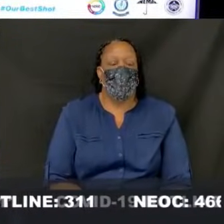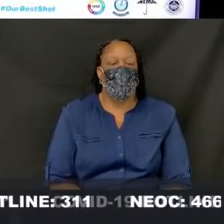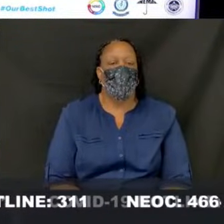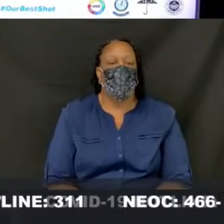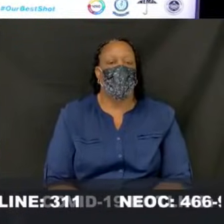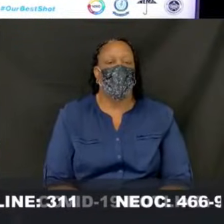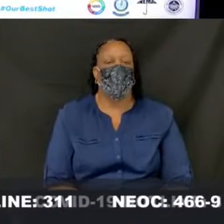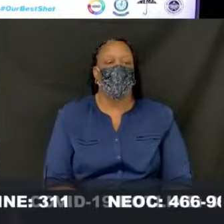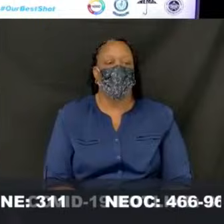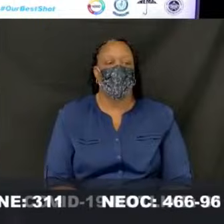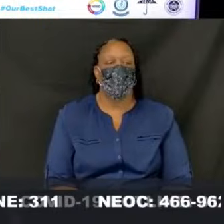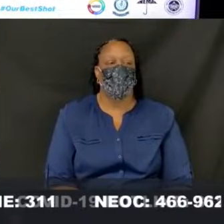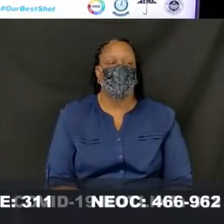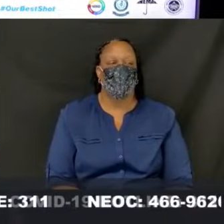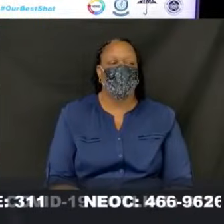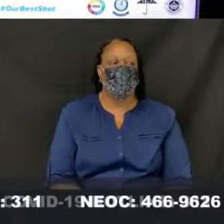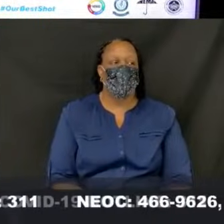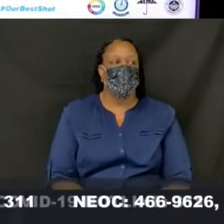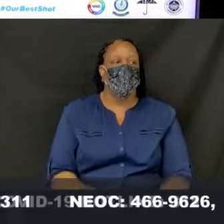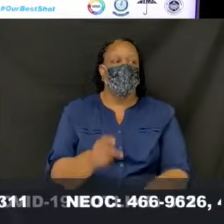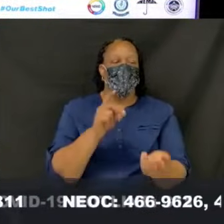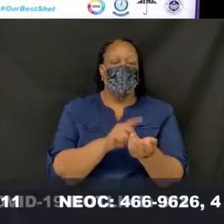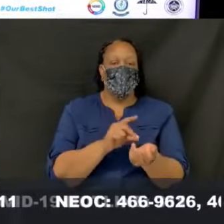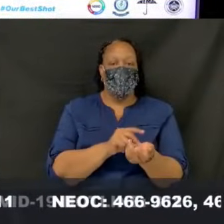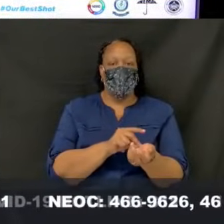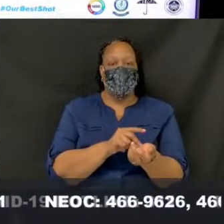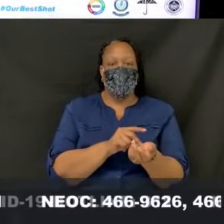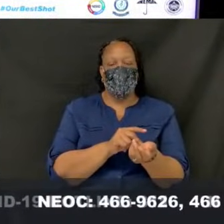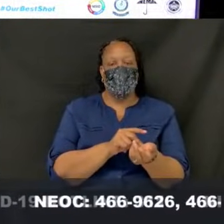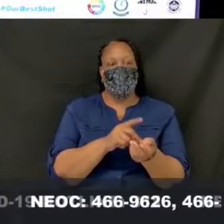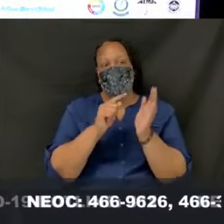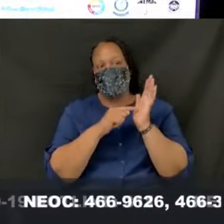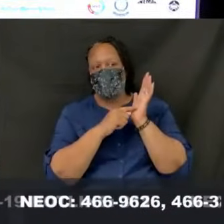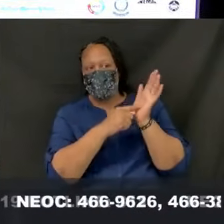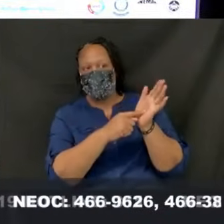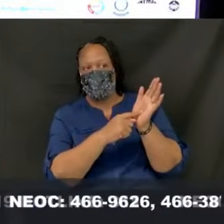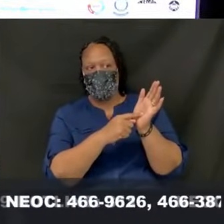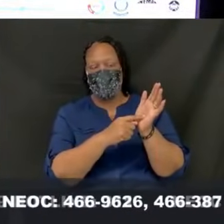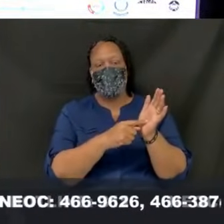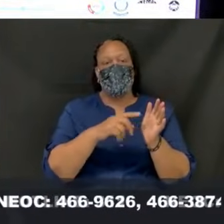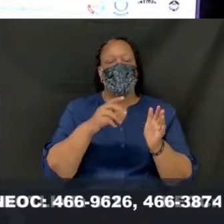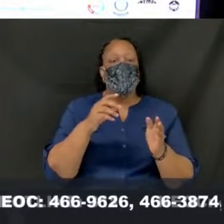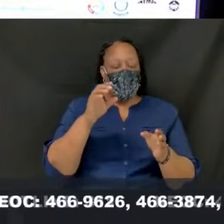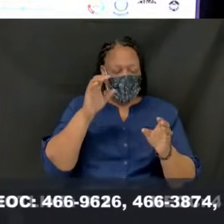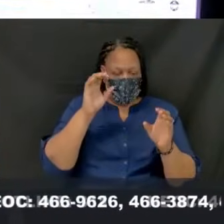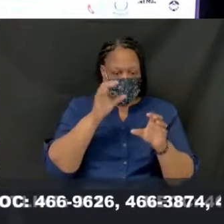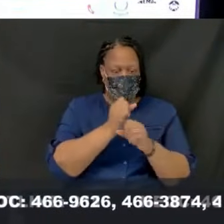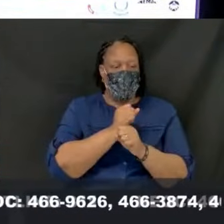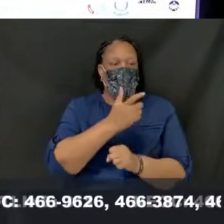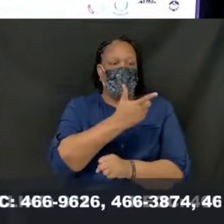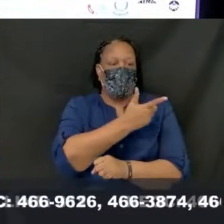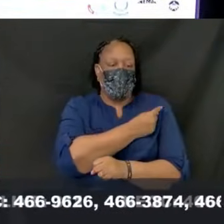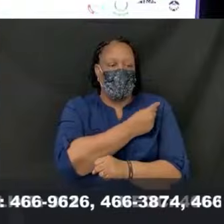think they have a responsibility to the public to disclose their vaccination status, or is this